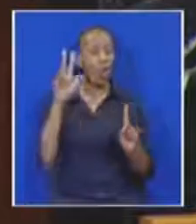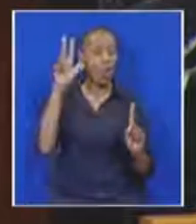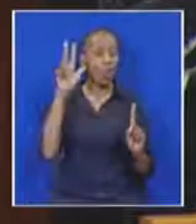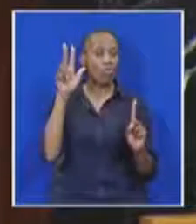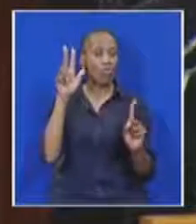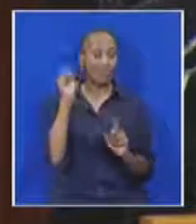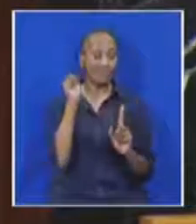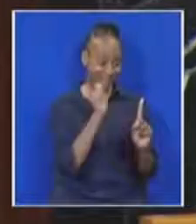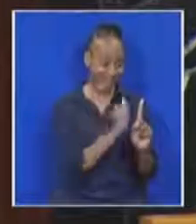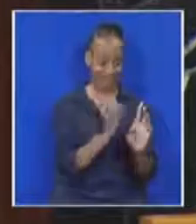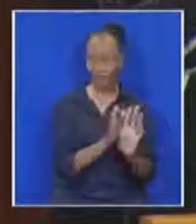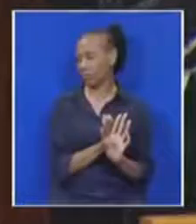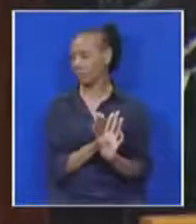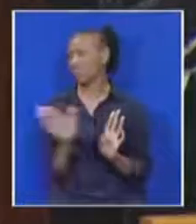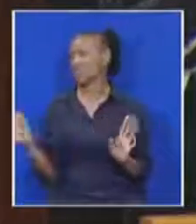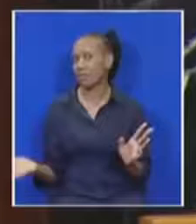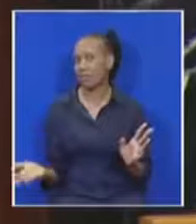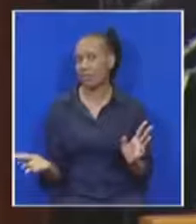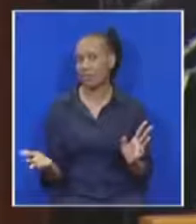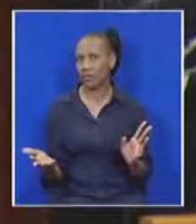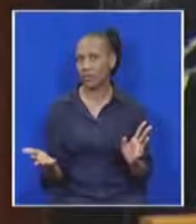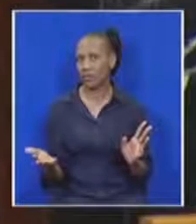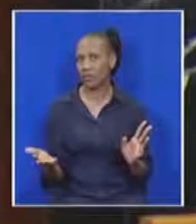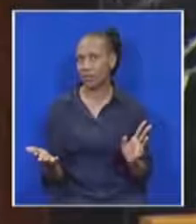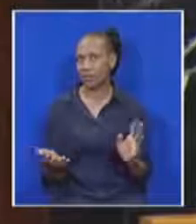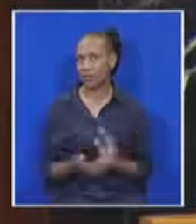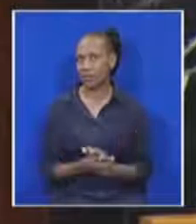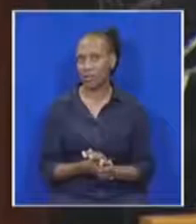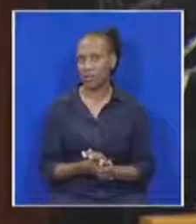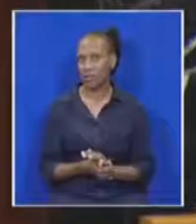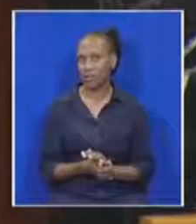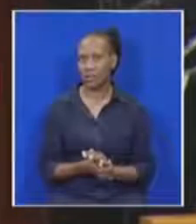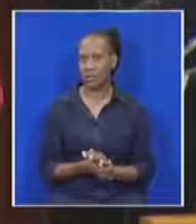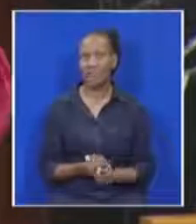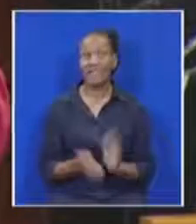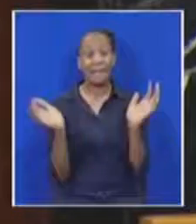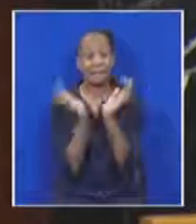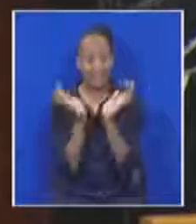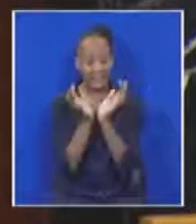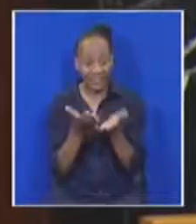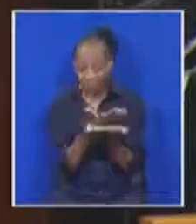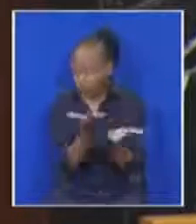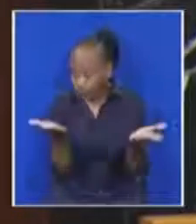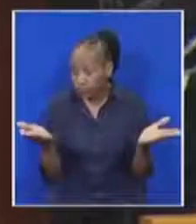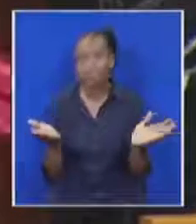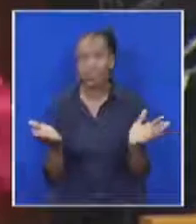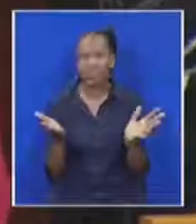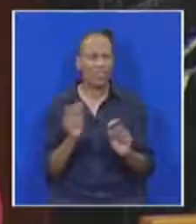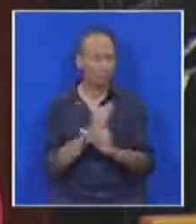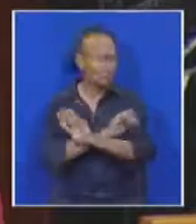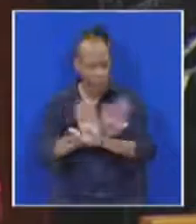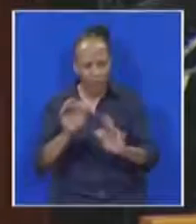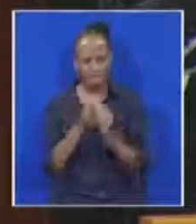office. Honorable that is Mukwena. The point that is been made here. The entire gathering here Honorable is Mukwena.